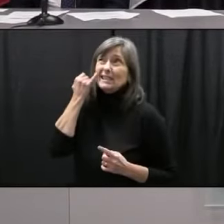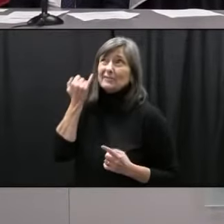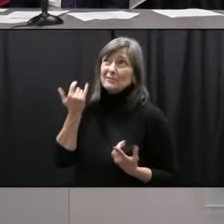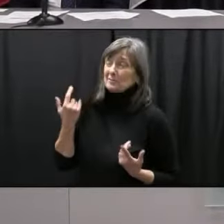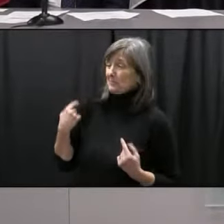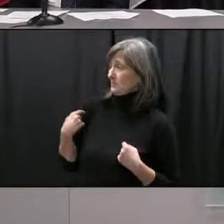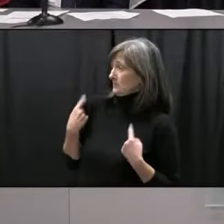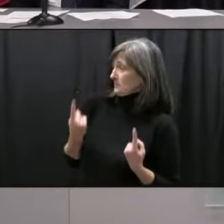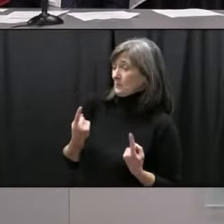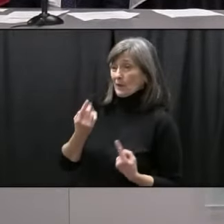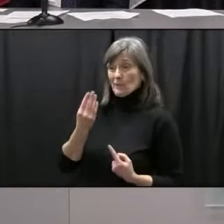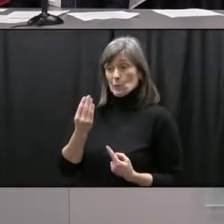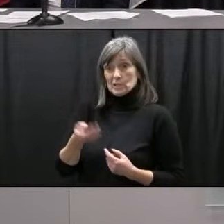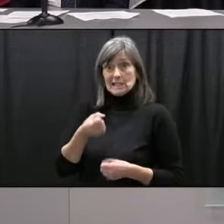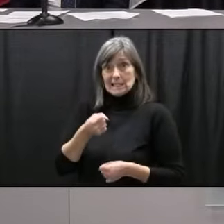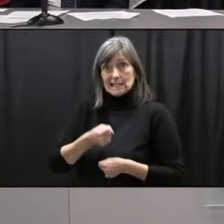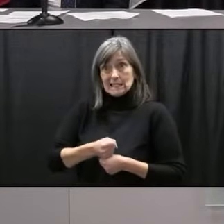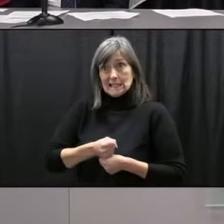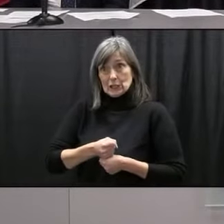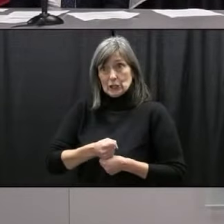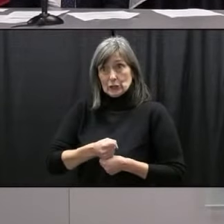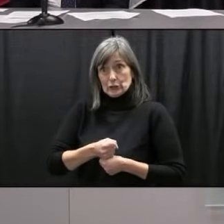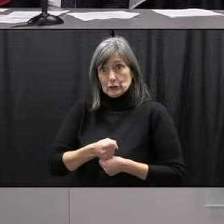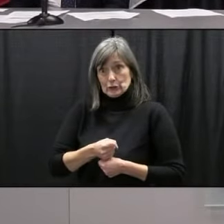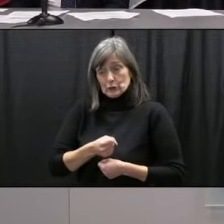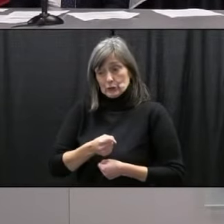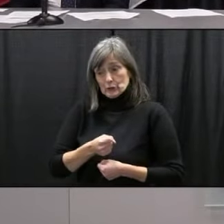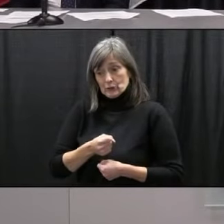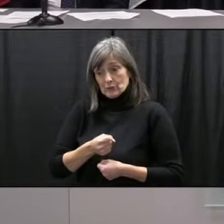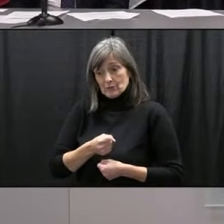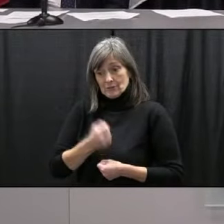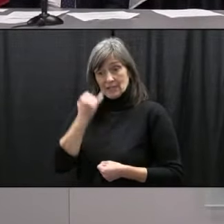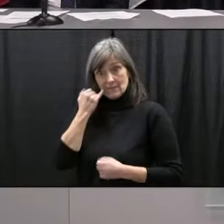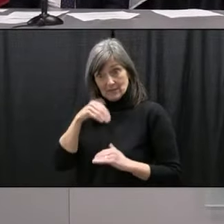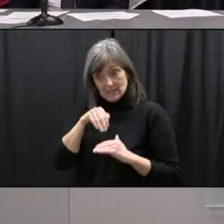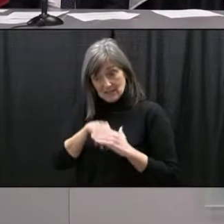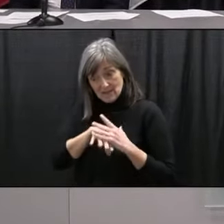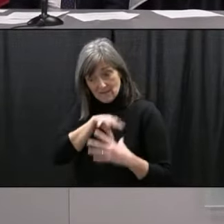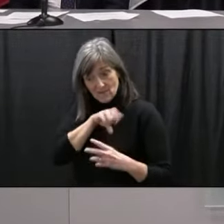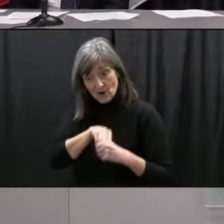14 years as a patient, should they just assume that their information has been taken?